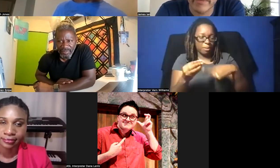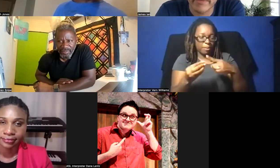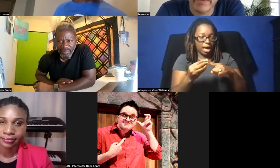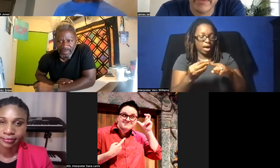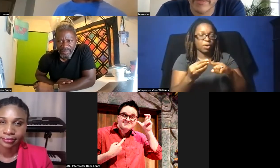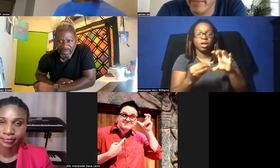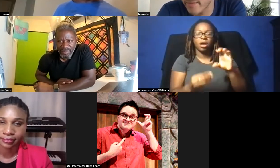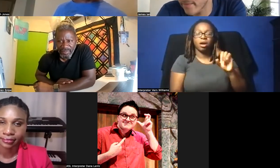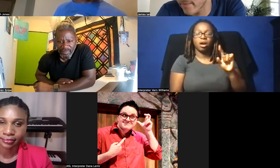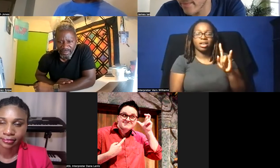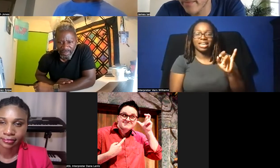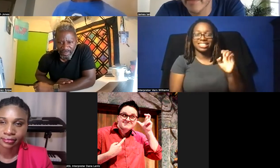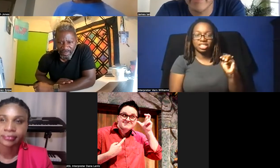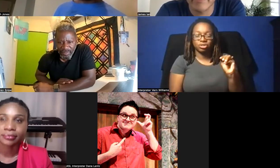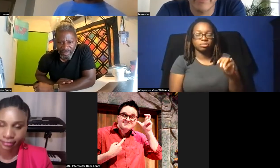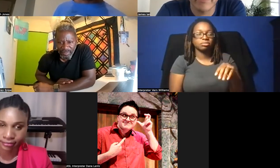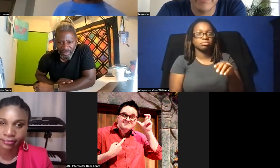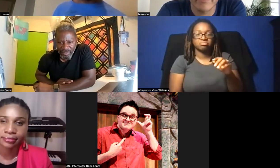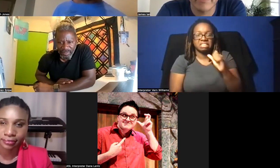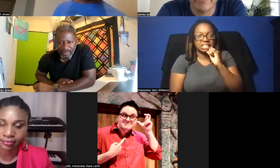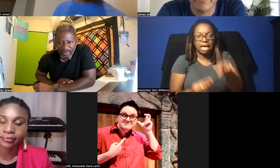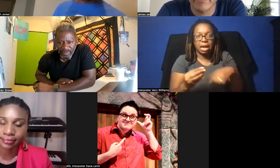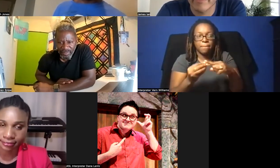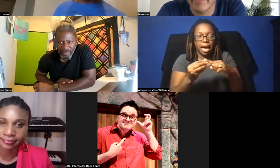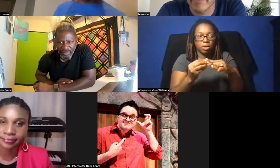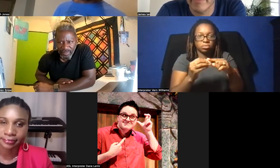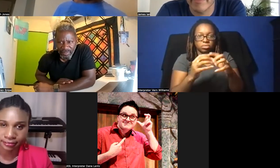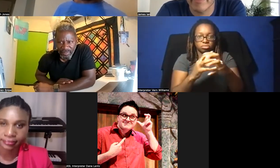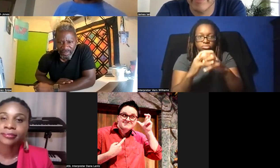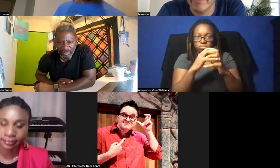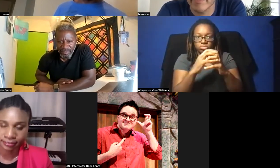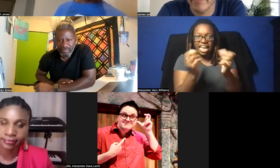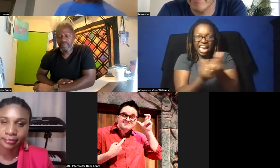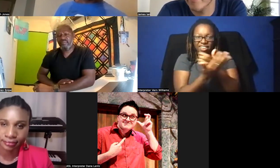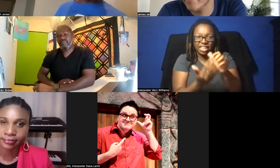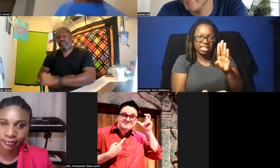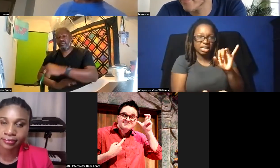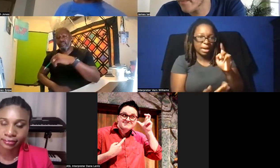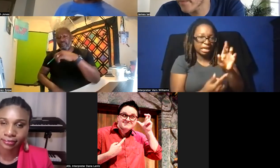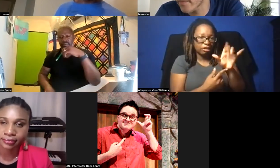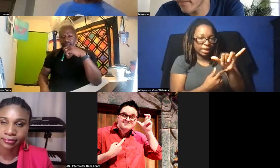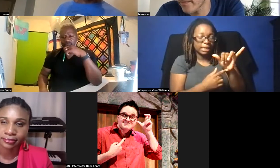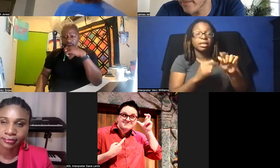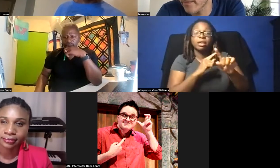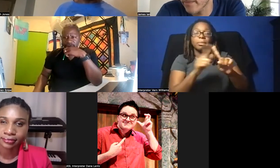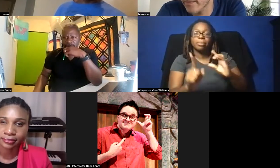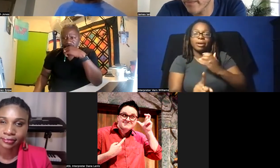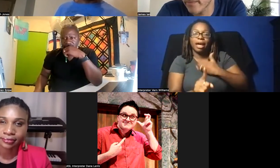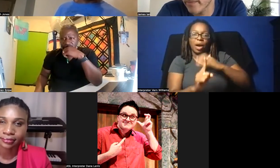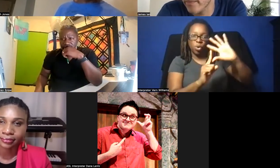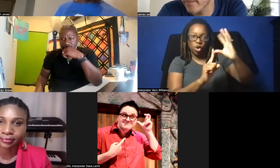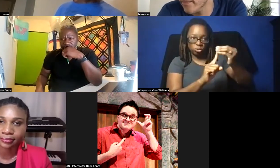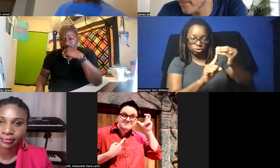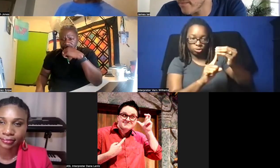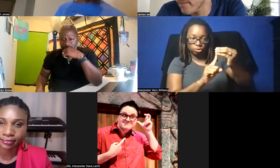colonization, there is no intersectionality. It's very binary. But yet our culture, our